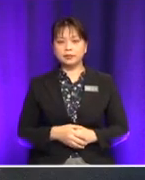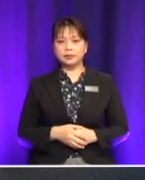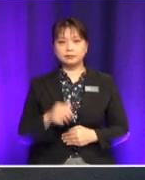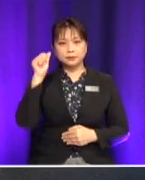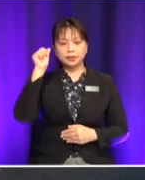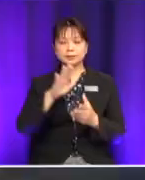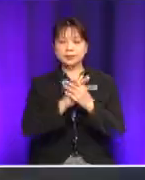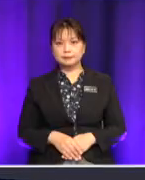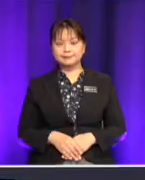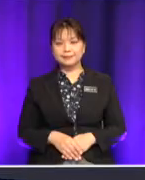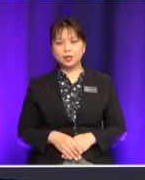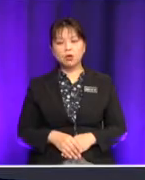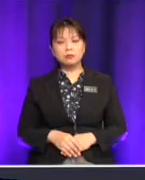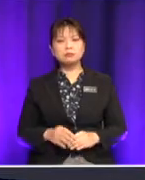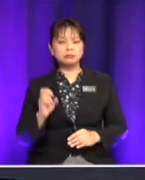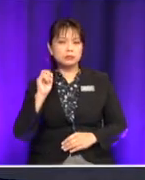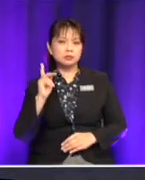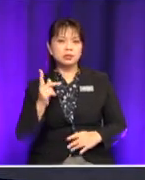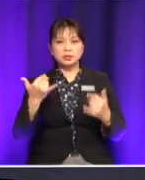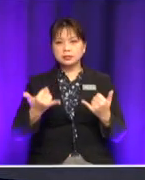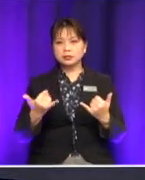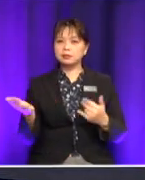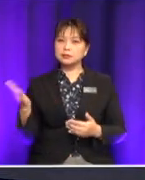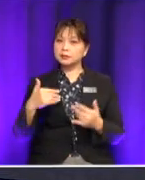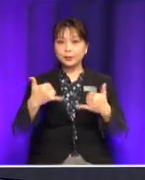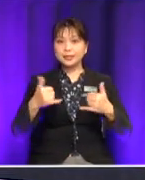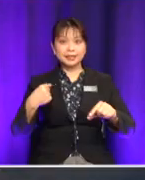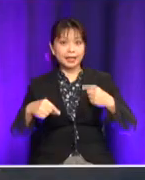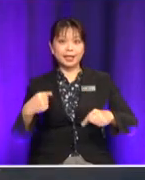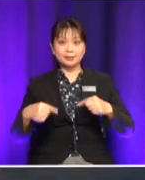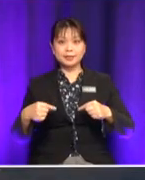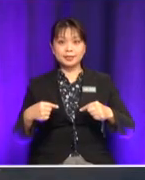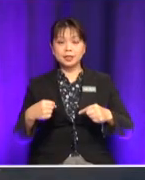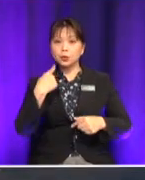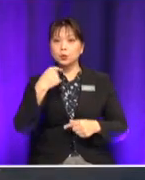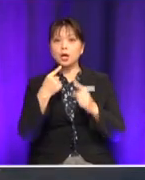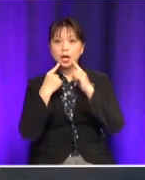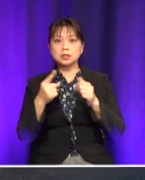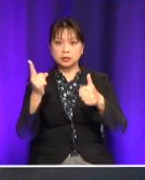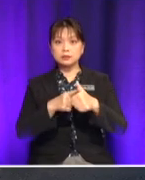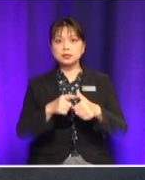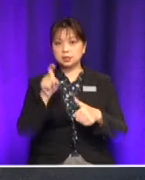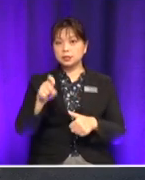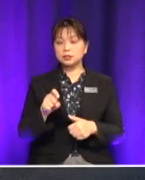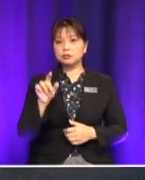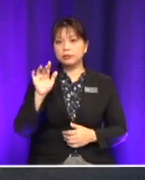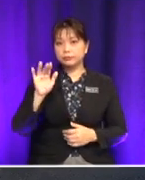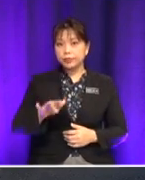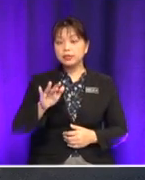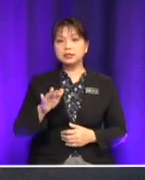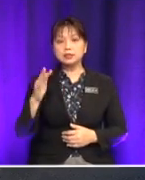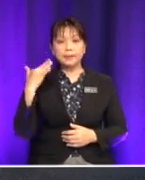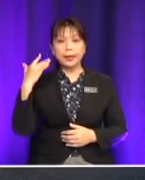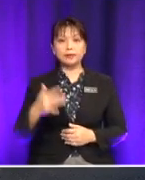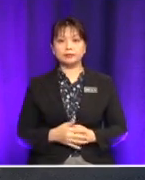Bye. Bye. All right, Madam, now let's play a game. Okay, I'm Who answers super first excited. Has to ring the bell. All right. Okay. Super let's